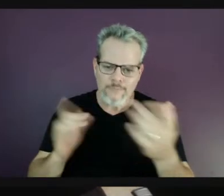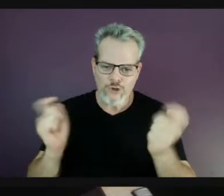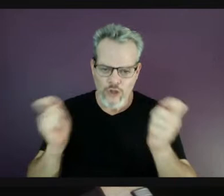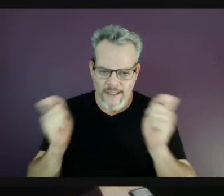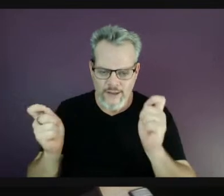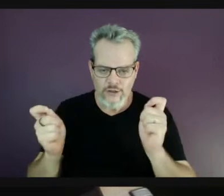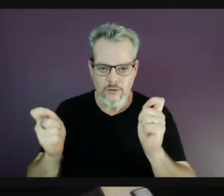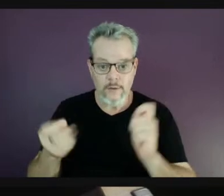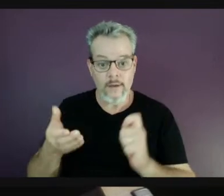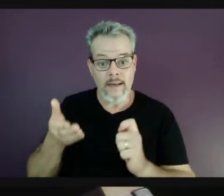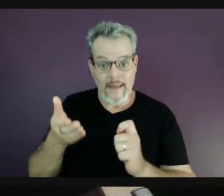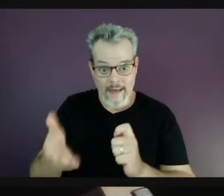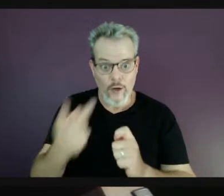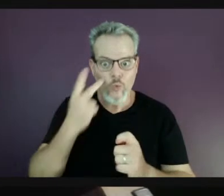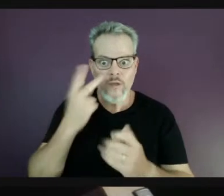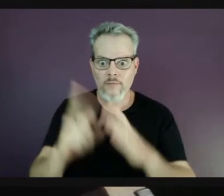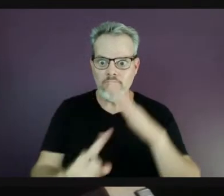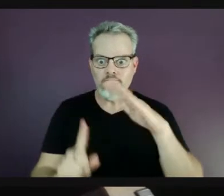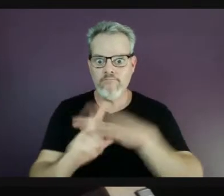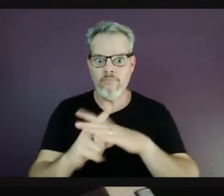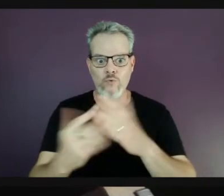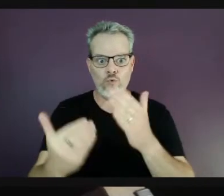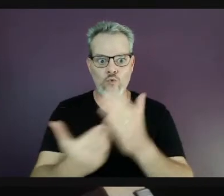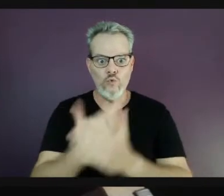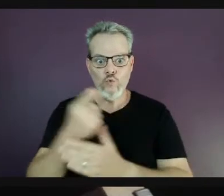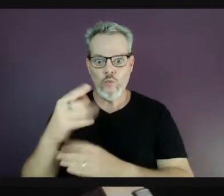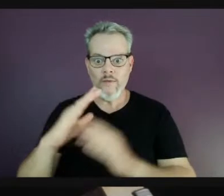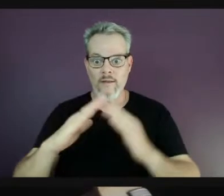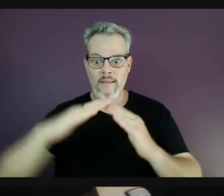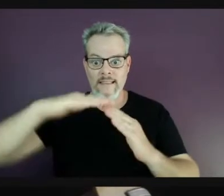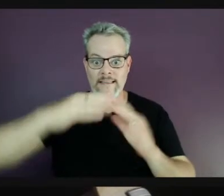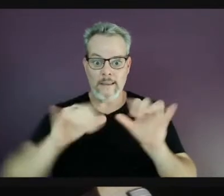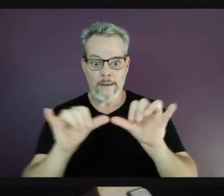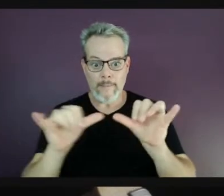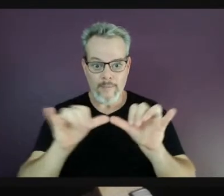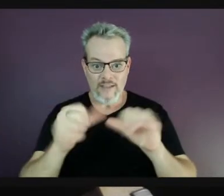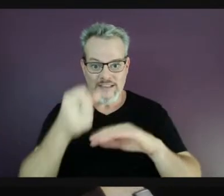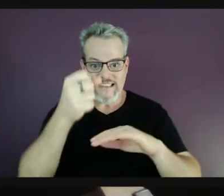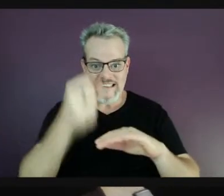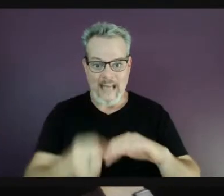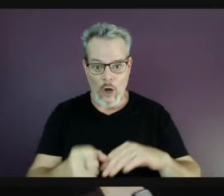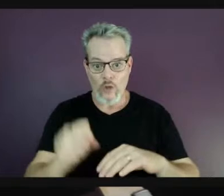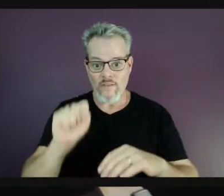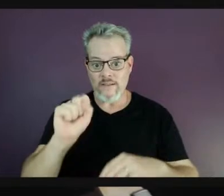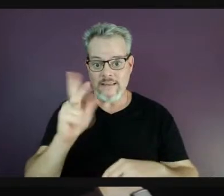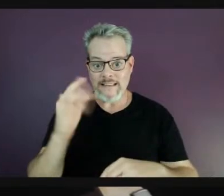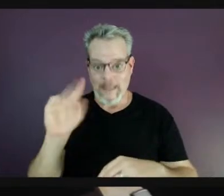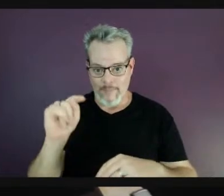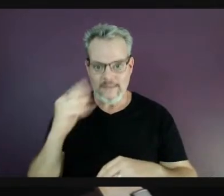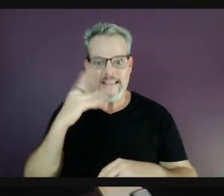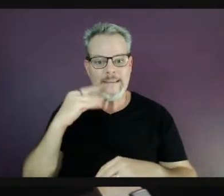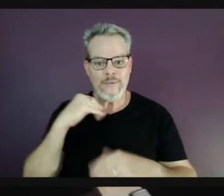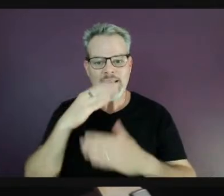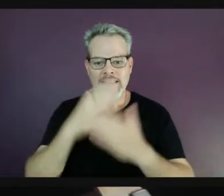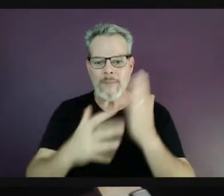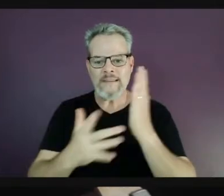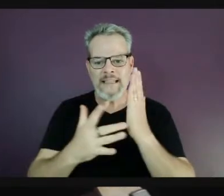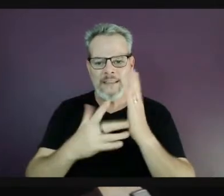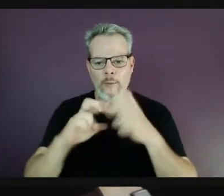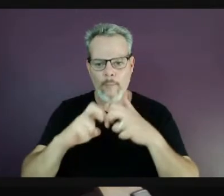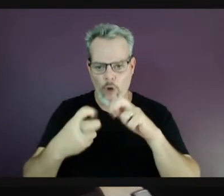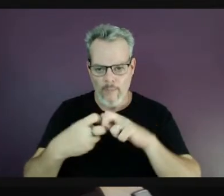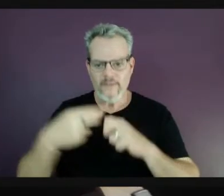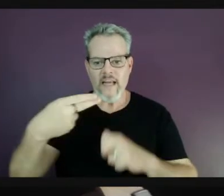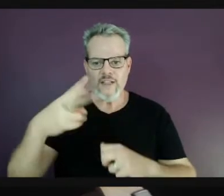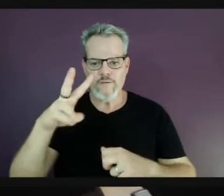Here we see something new. The tilt meter located just south of the summit is experiencing technical issues that HVO is working to